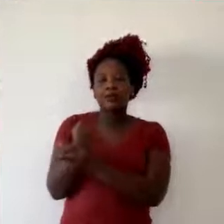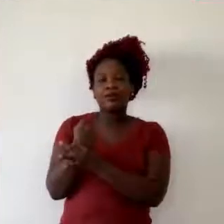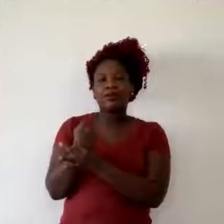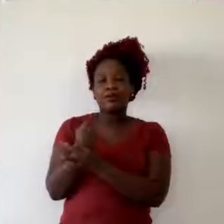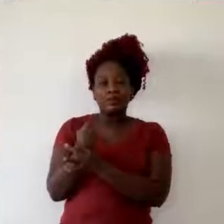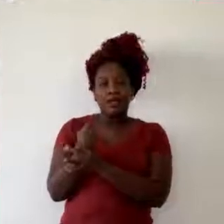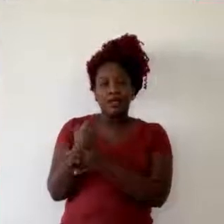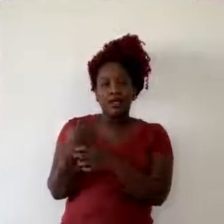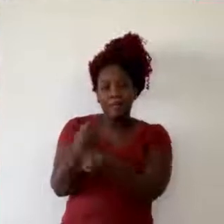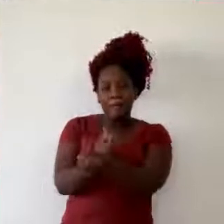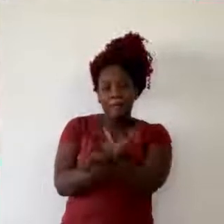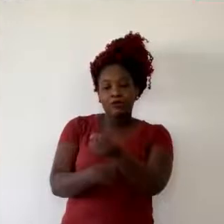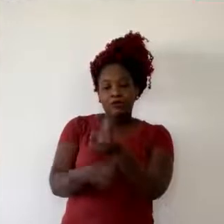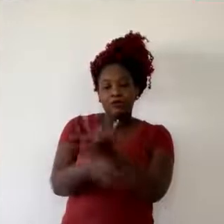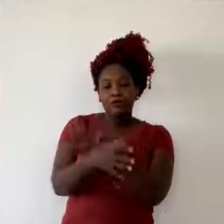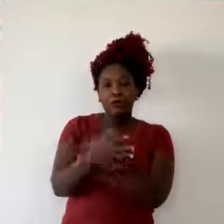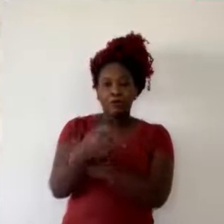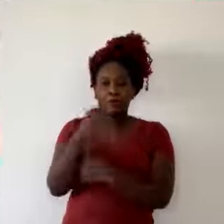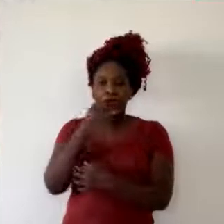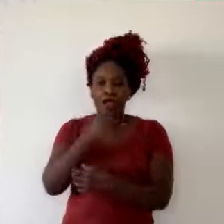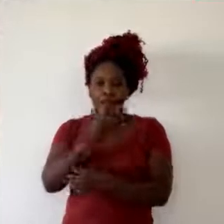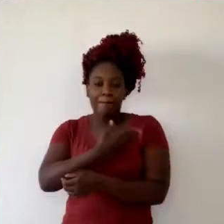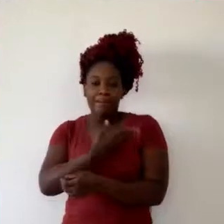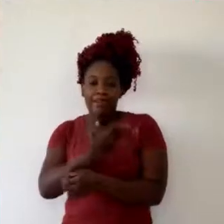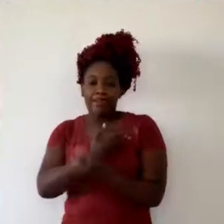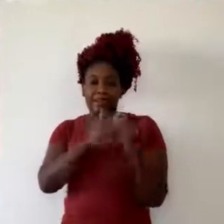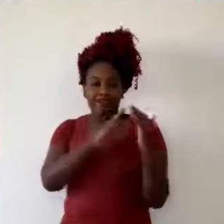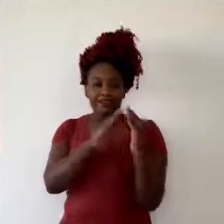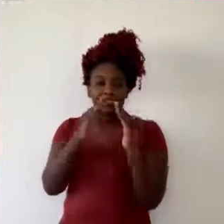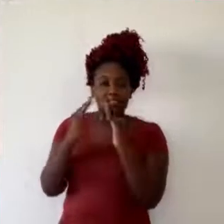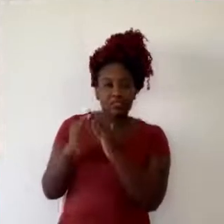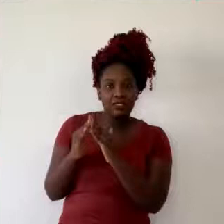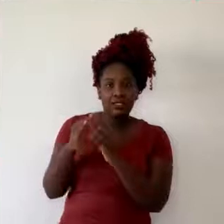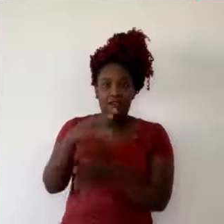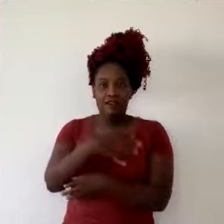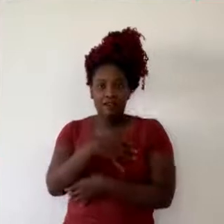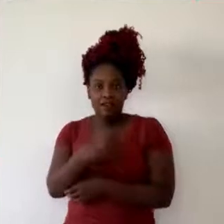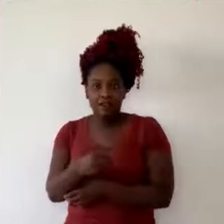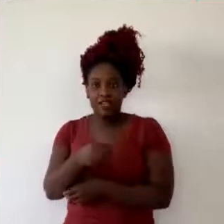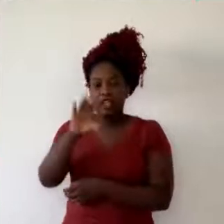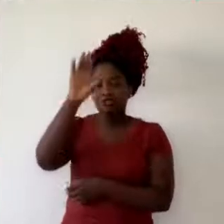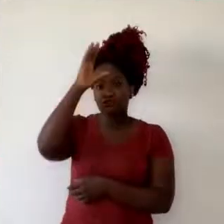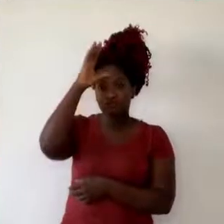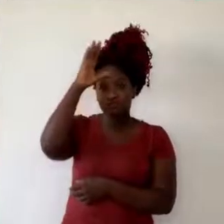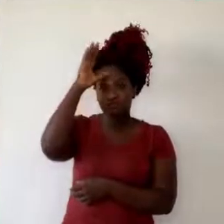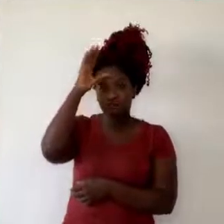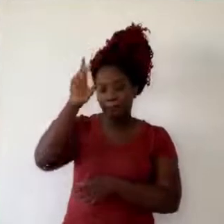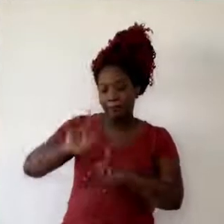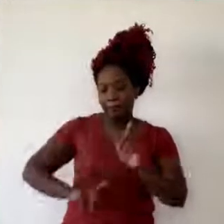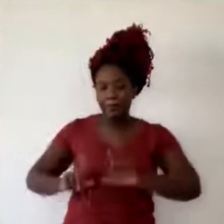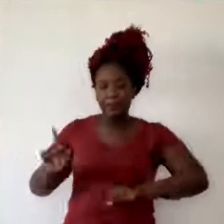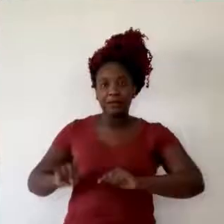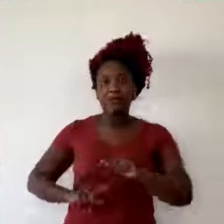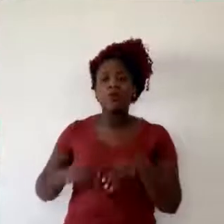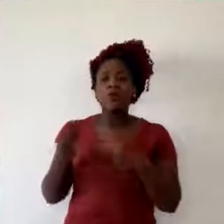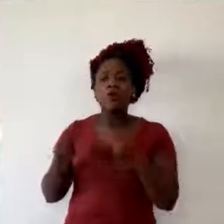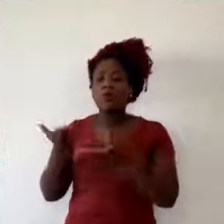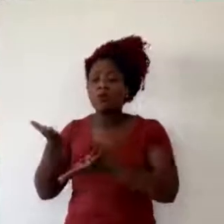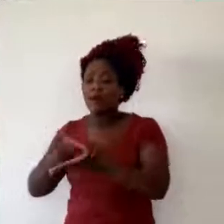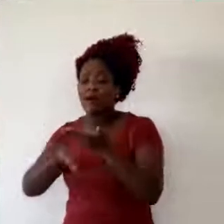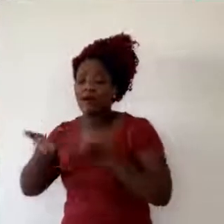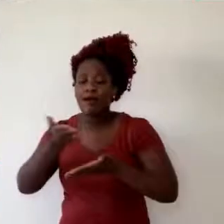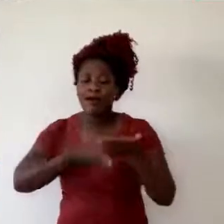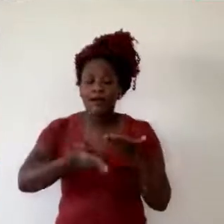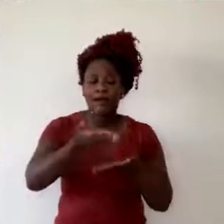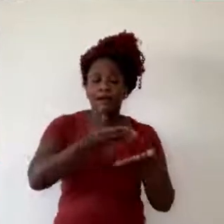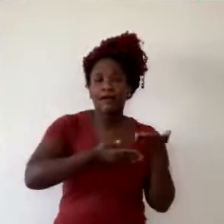an emotional safety for people who are close to me, my neighbors, my aunts, my cousins? How do we